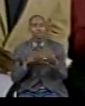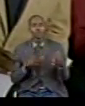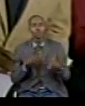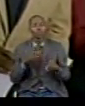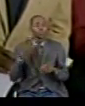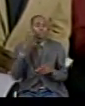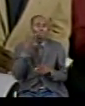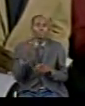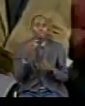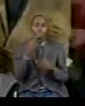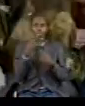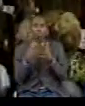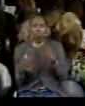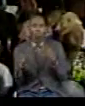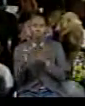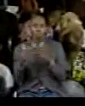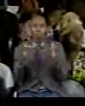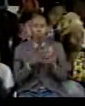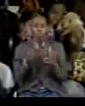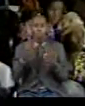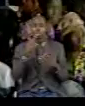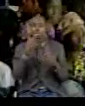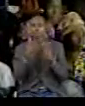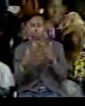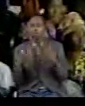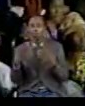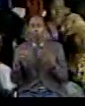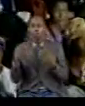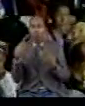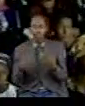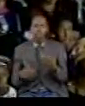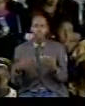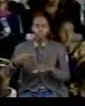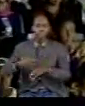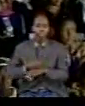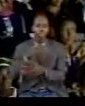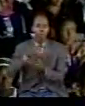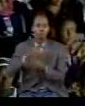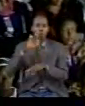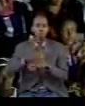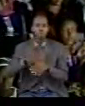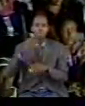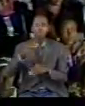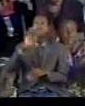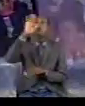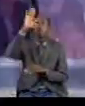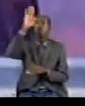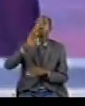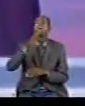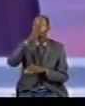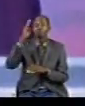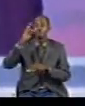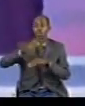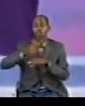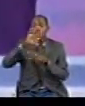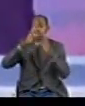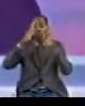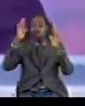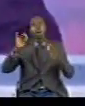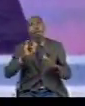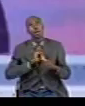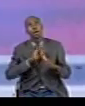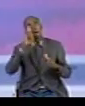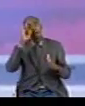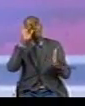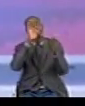Jesus, the blood of the Lamb, upon the lintels of your heart. You say, I believe that blood was shed for